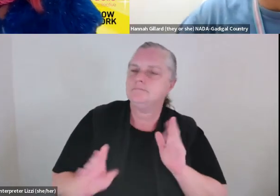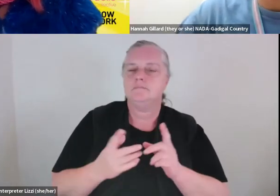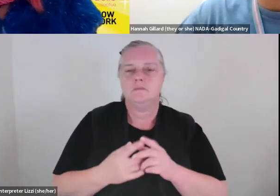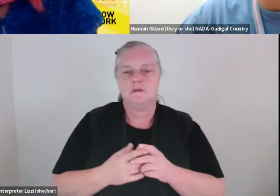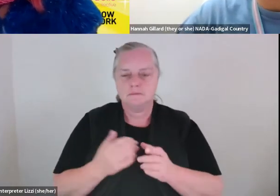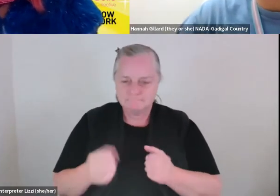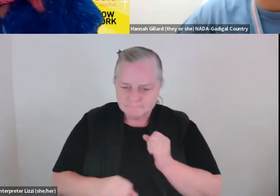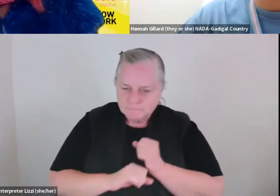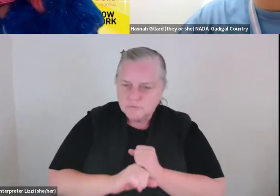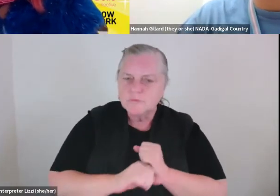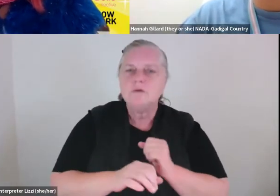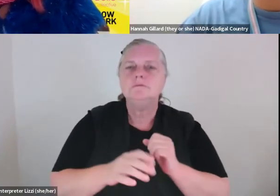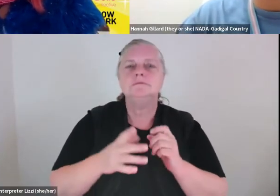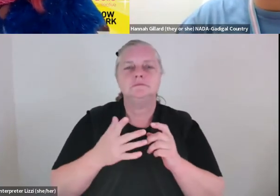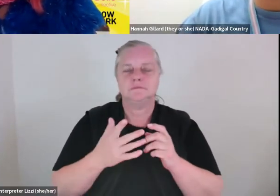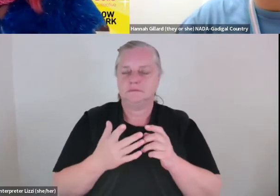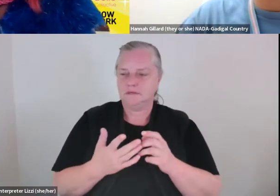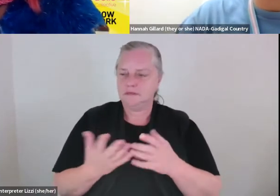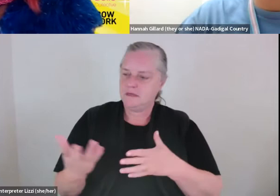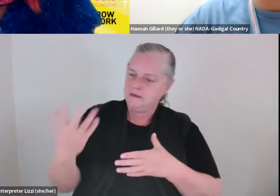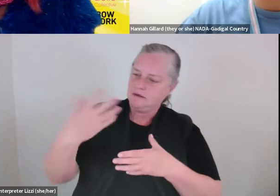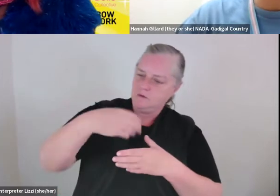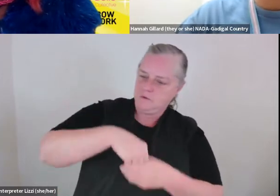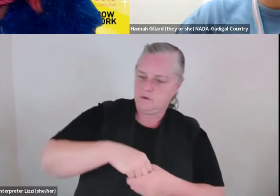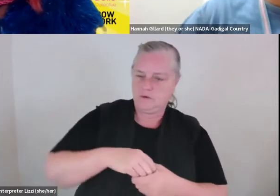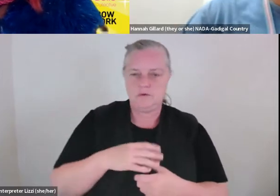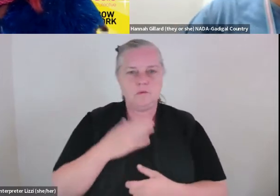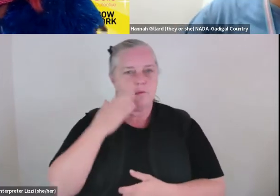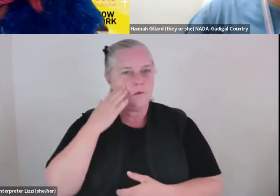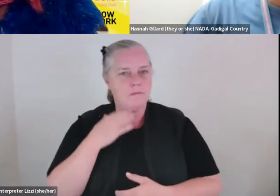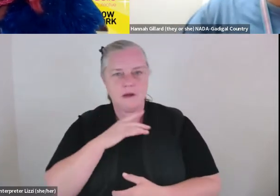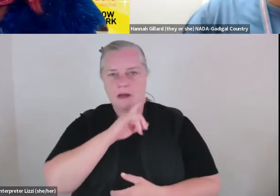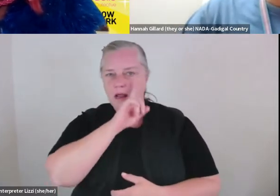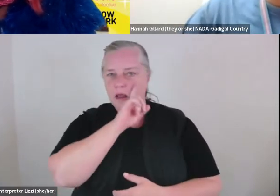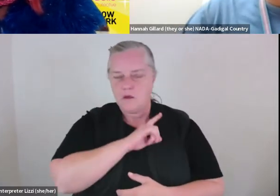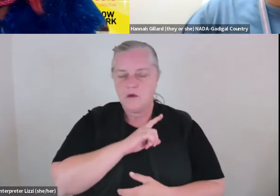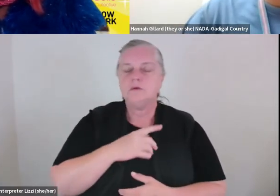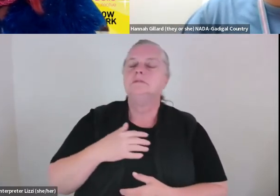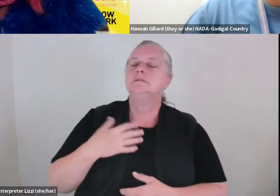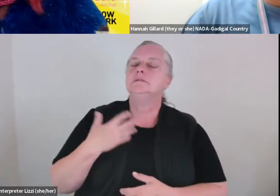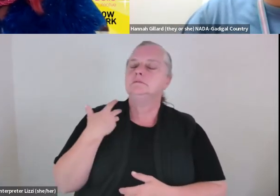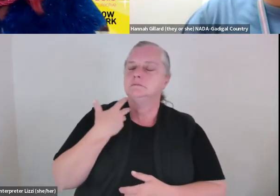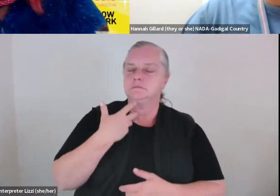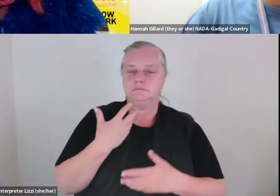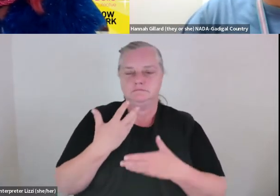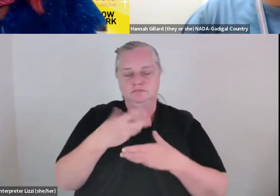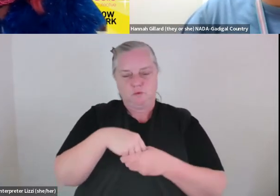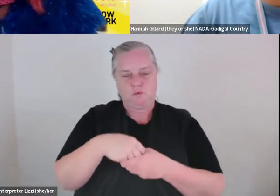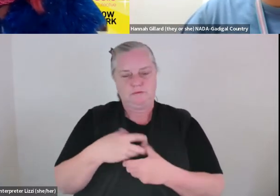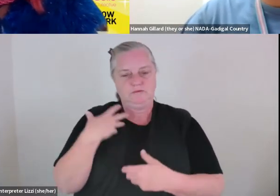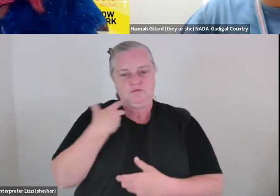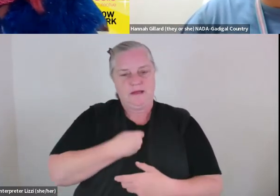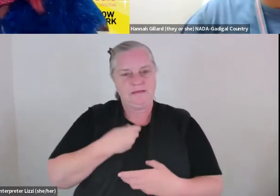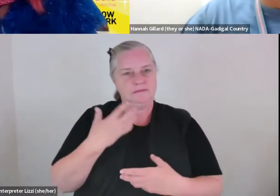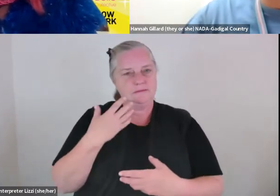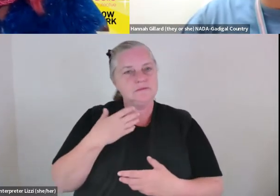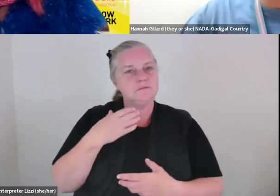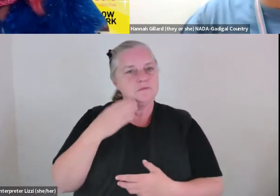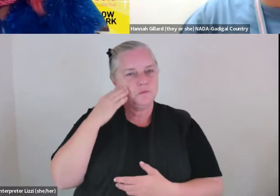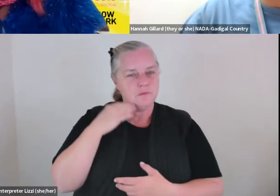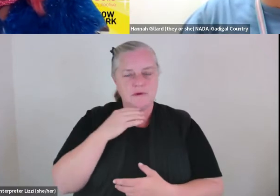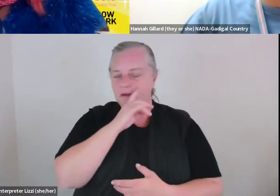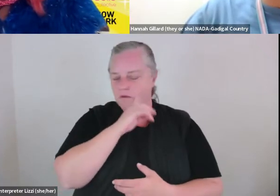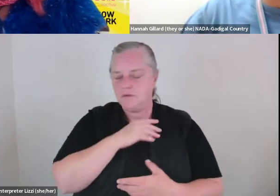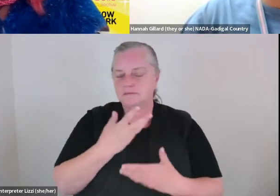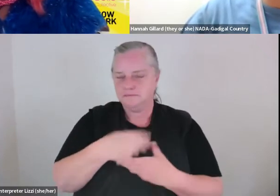women and girls who have trans experiences in the healthcare setting. So before Starlady from Zoe-Belle Gender